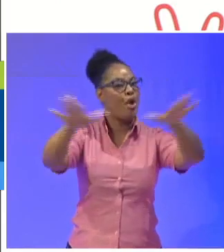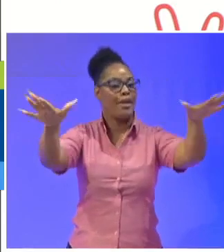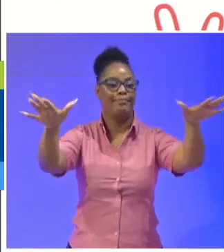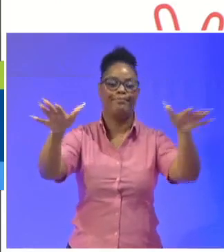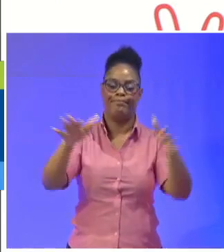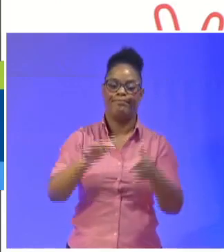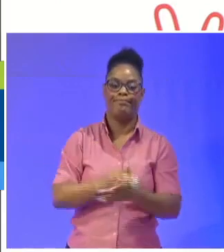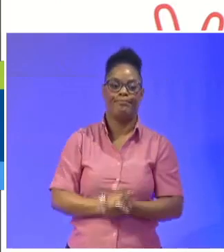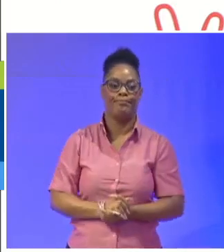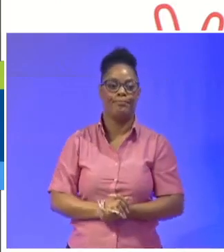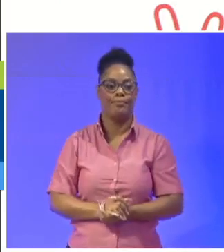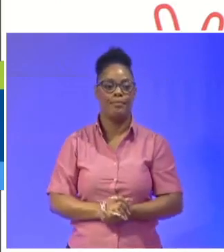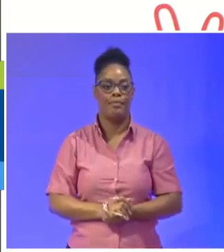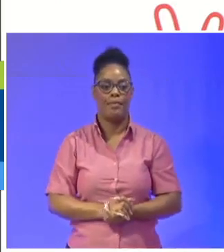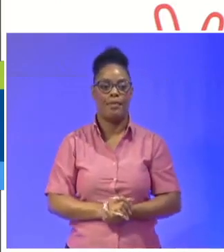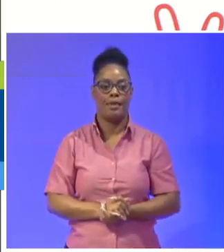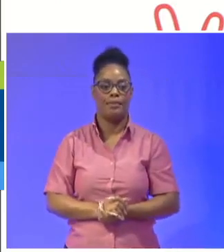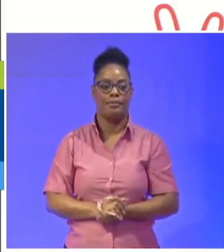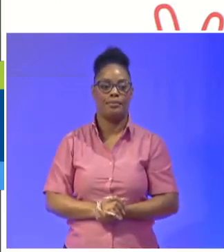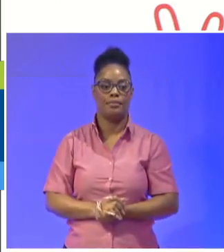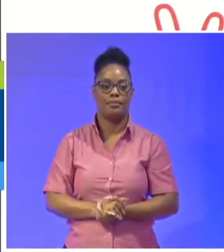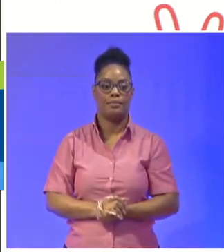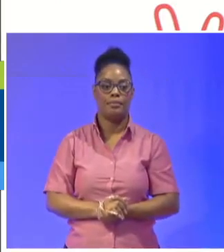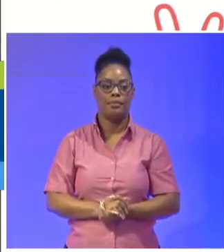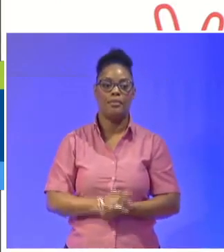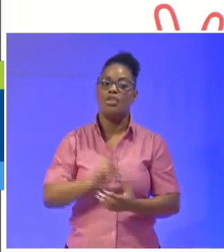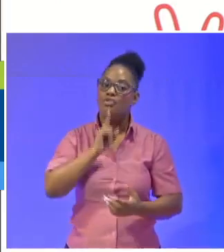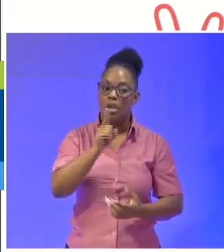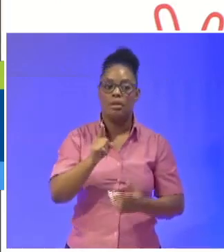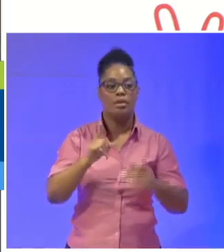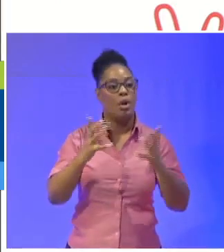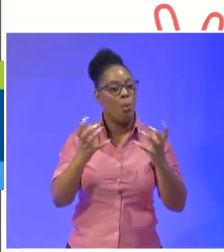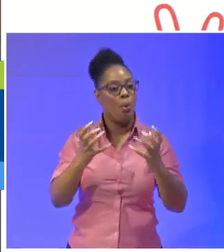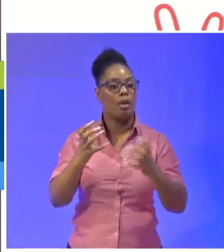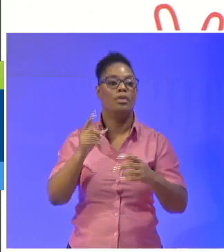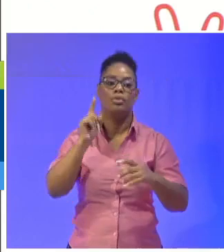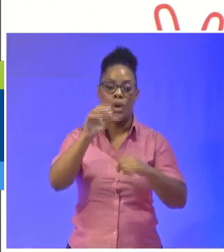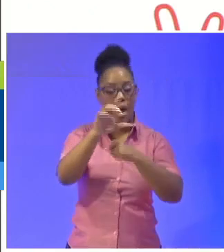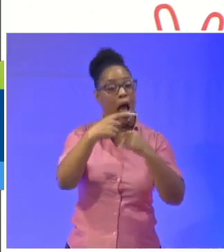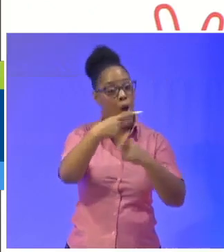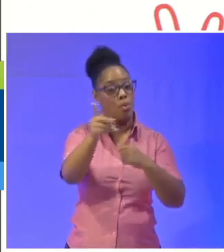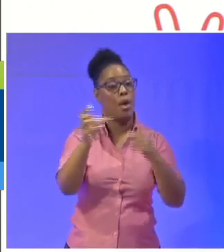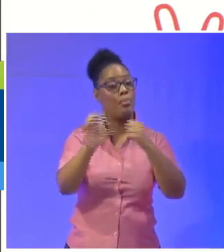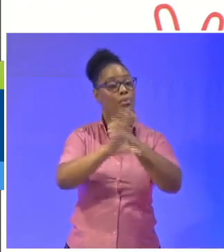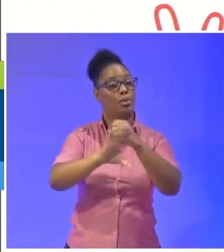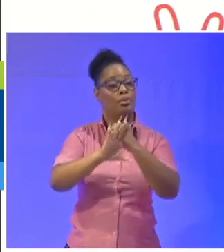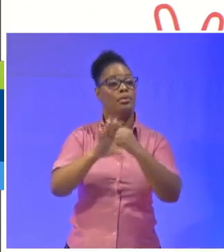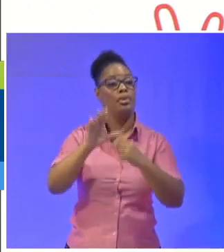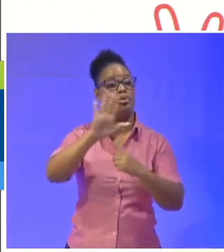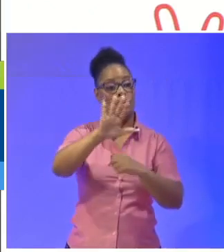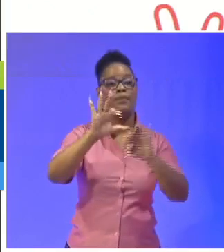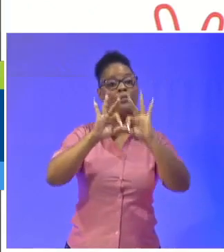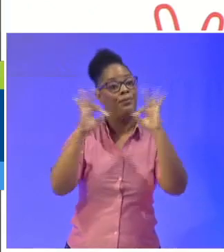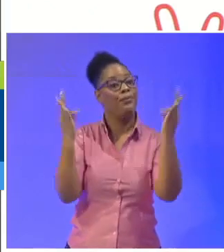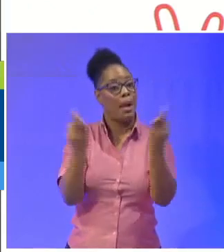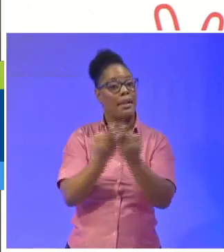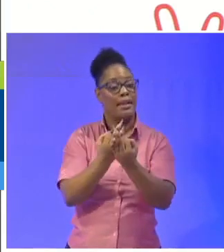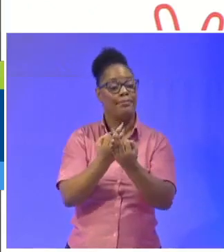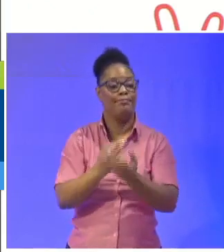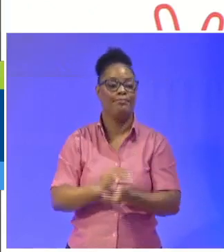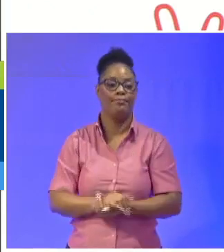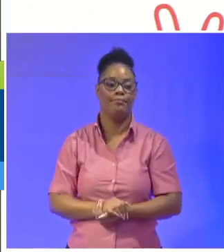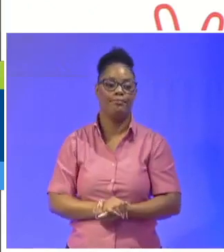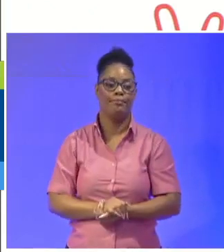of the introduction of the Omicron variant. Because you really want to protect yourself and those around you as much as possible in